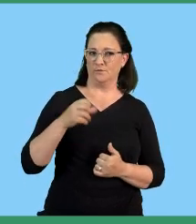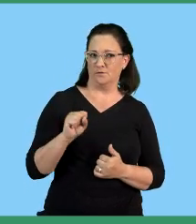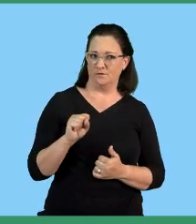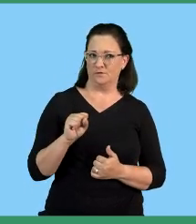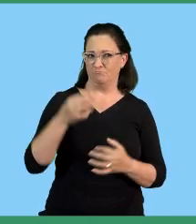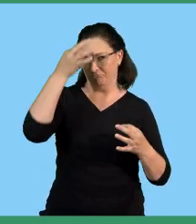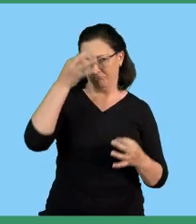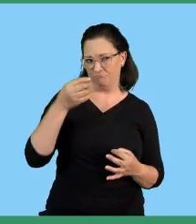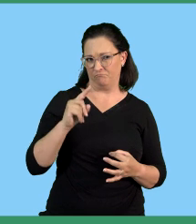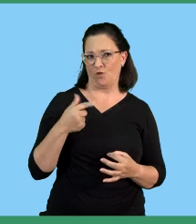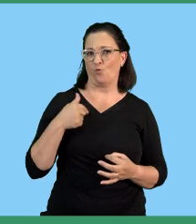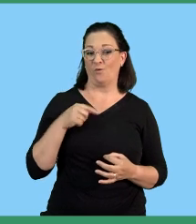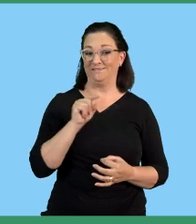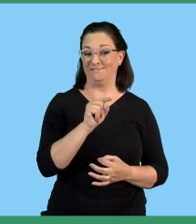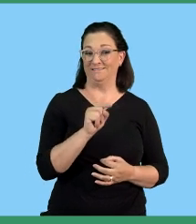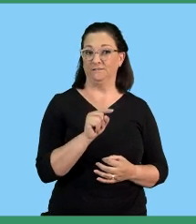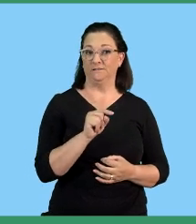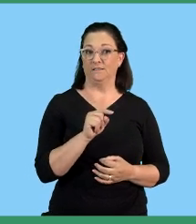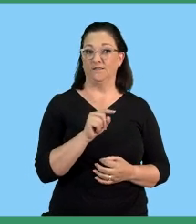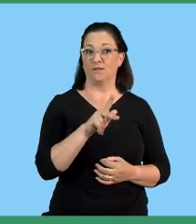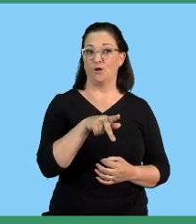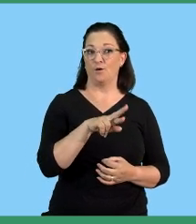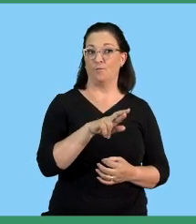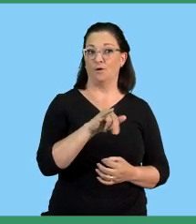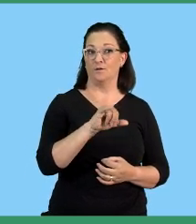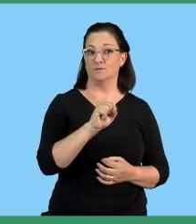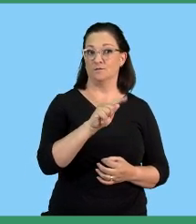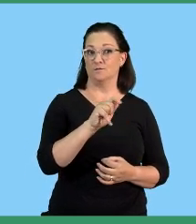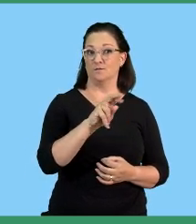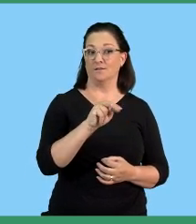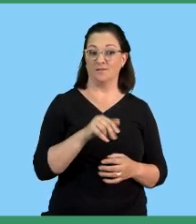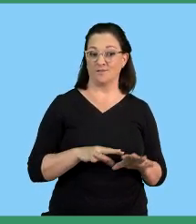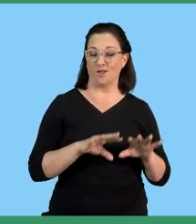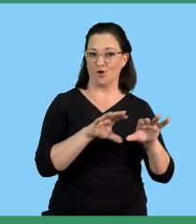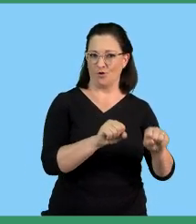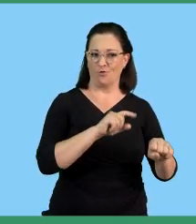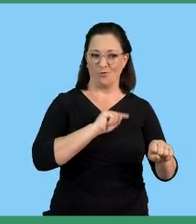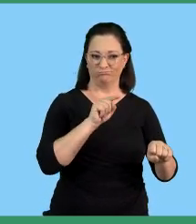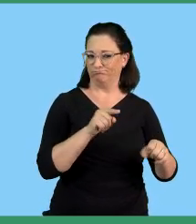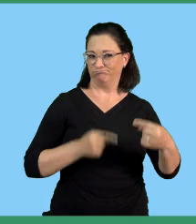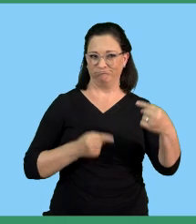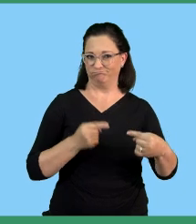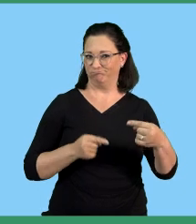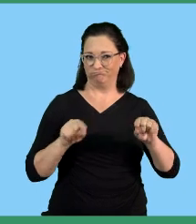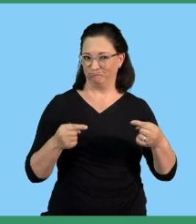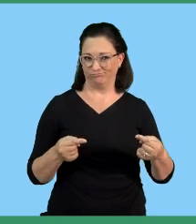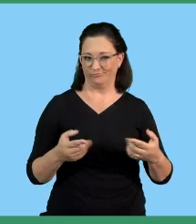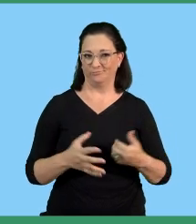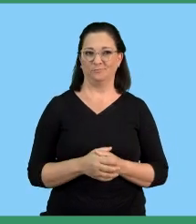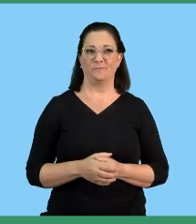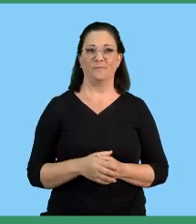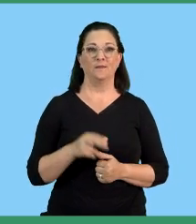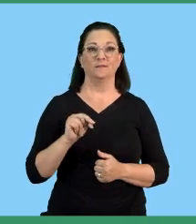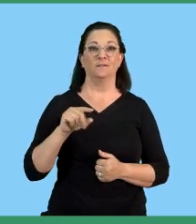to take over Pristine Gardening to reduce the threat of competition. I repeat